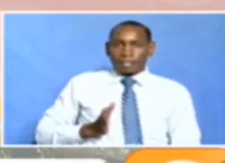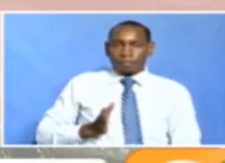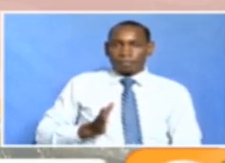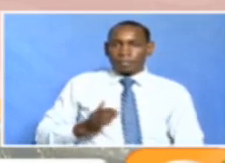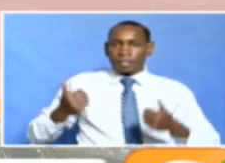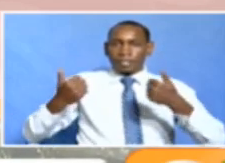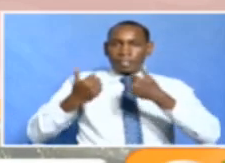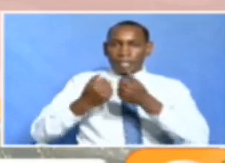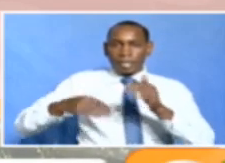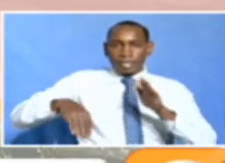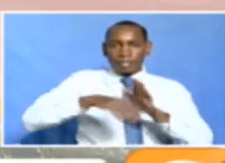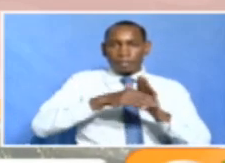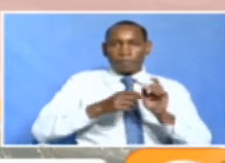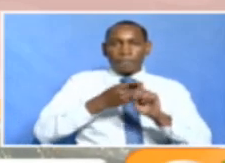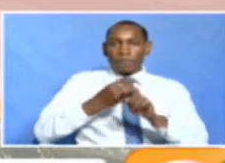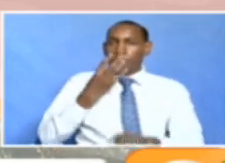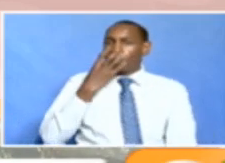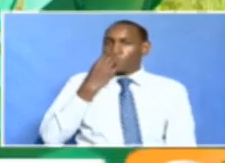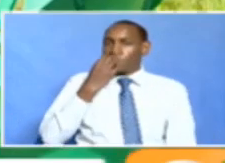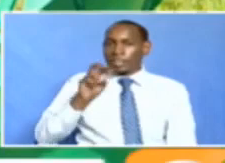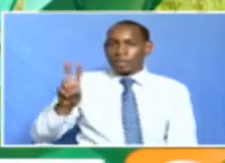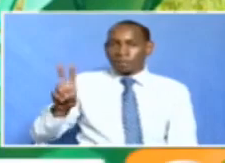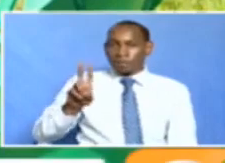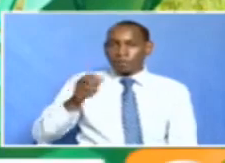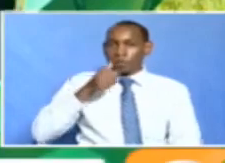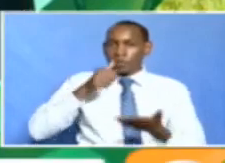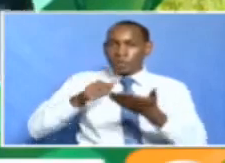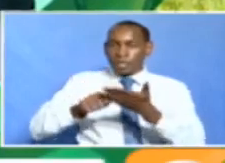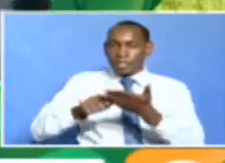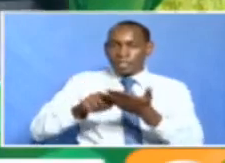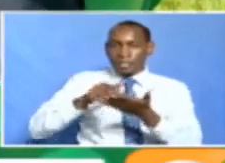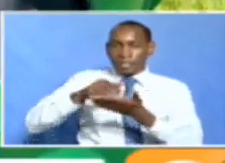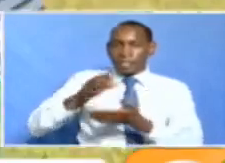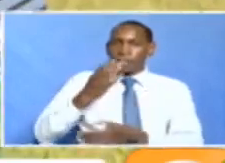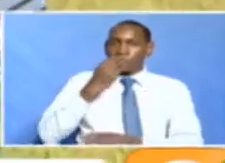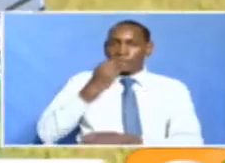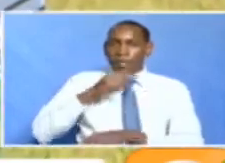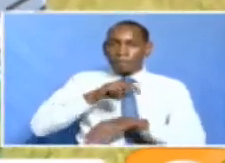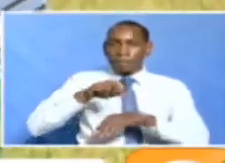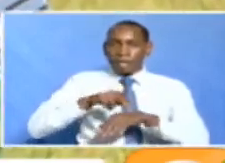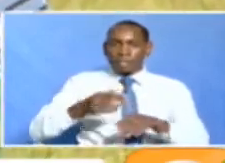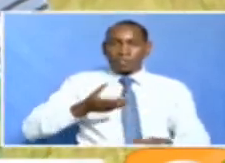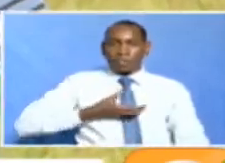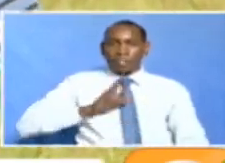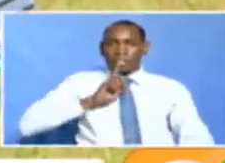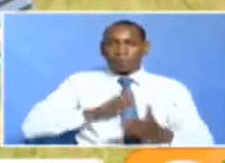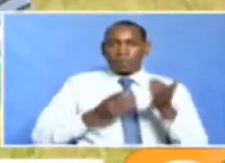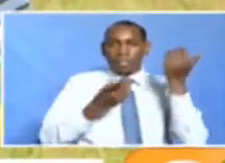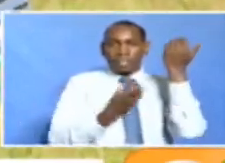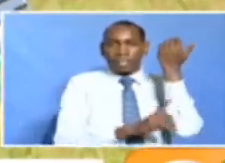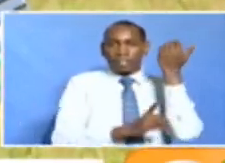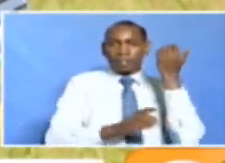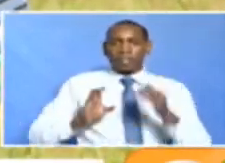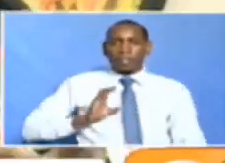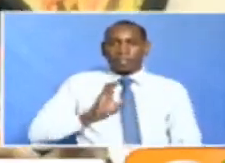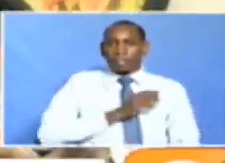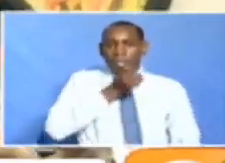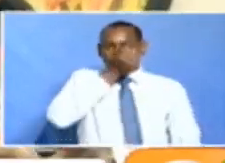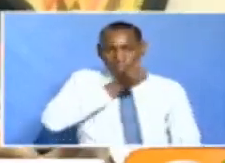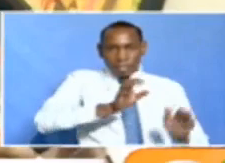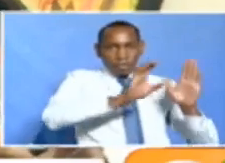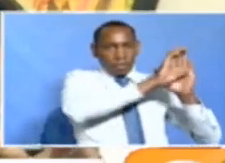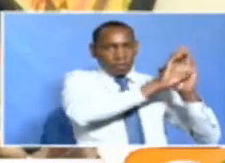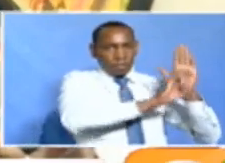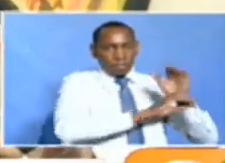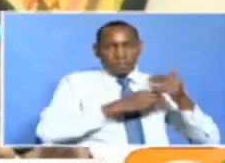their expulsion from ODM. The two, in a letter copied to ODM National Governing Council, say the disciplinary committee disregarded the constitution in the